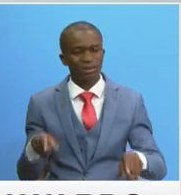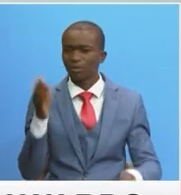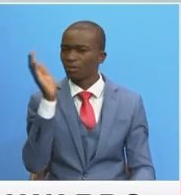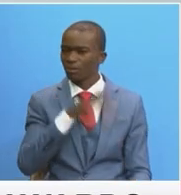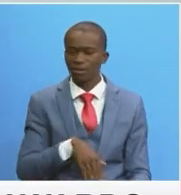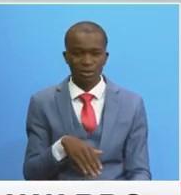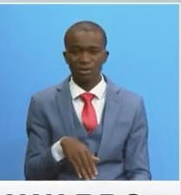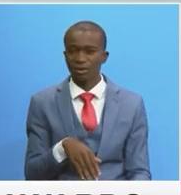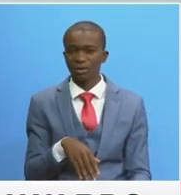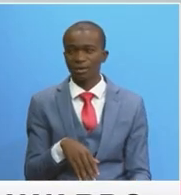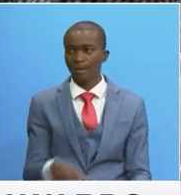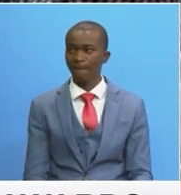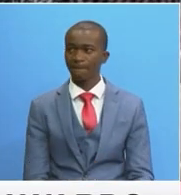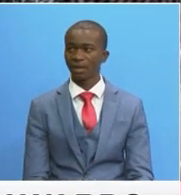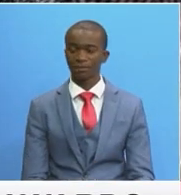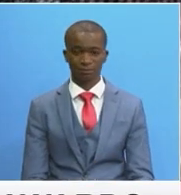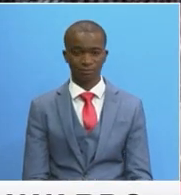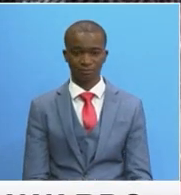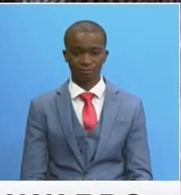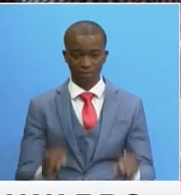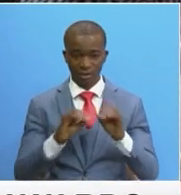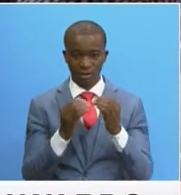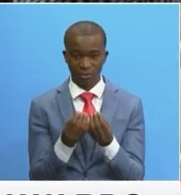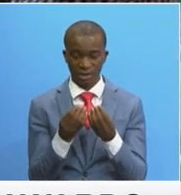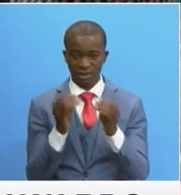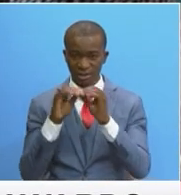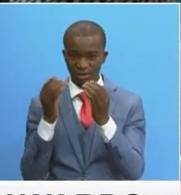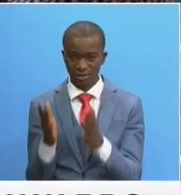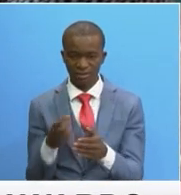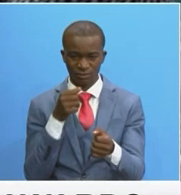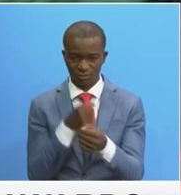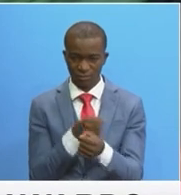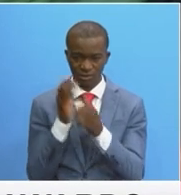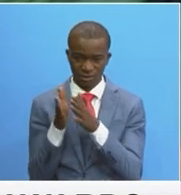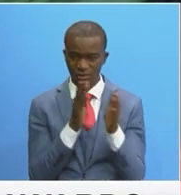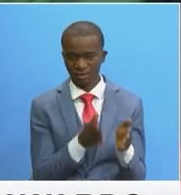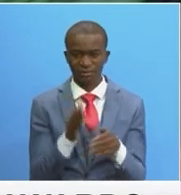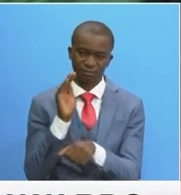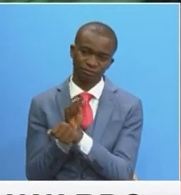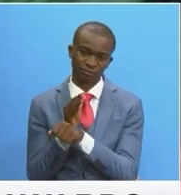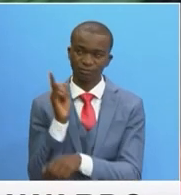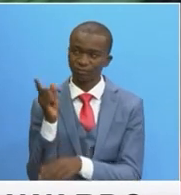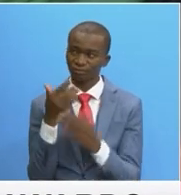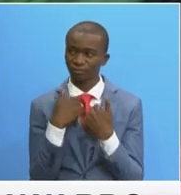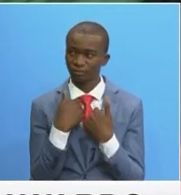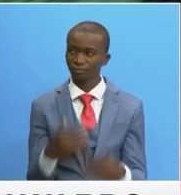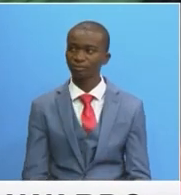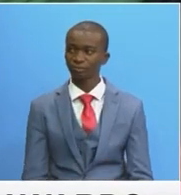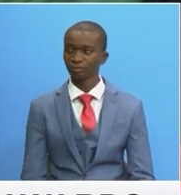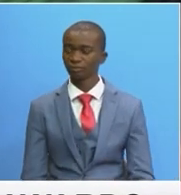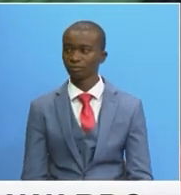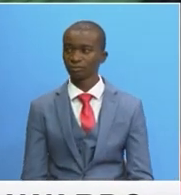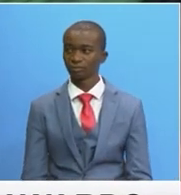to appreciate their art. The organizers and sponsors of the awards had this to say. Having you here means a